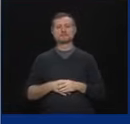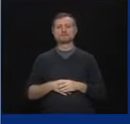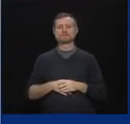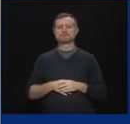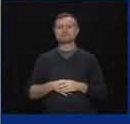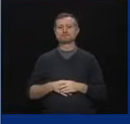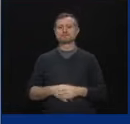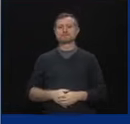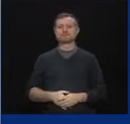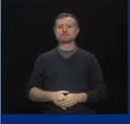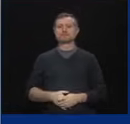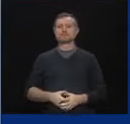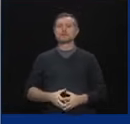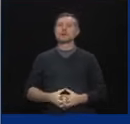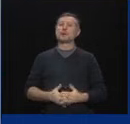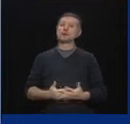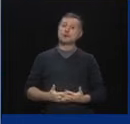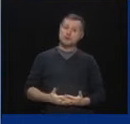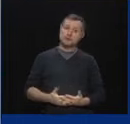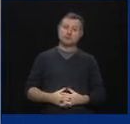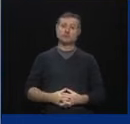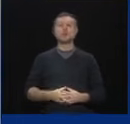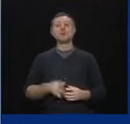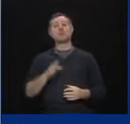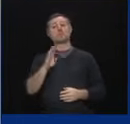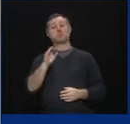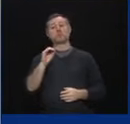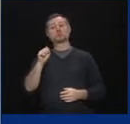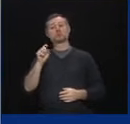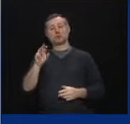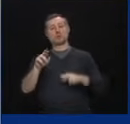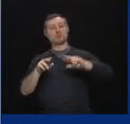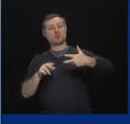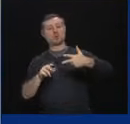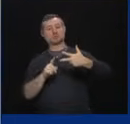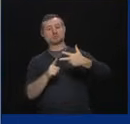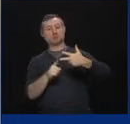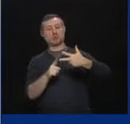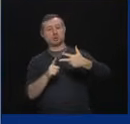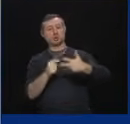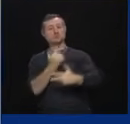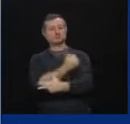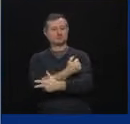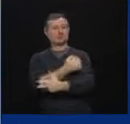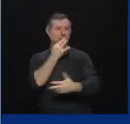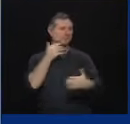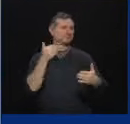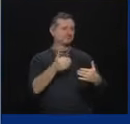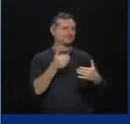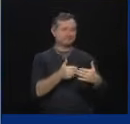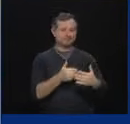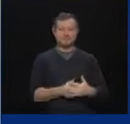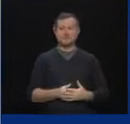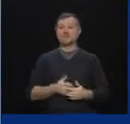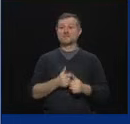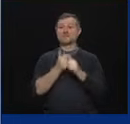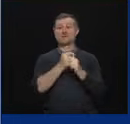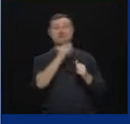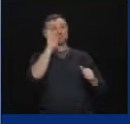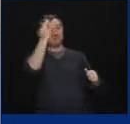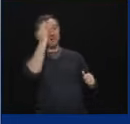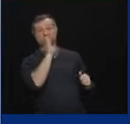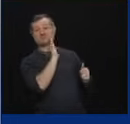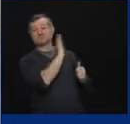So we talked about boosters. We're getting closer. Again, following what the federal government is telling us, the latest we've been told is